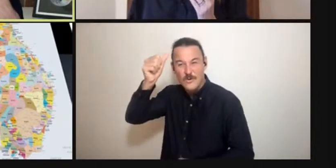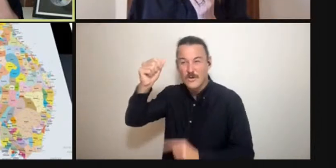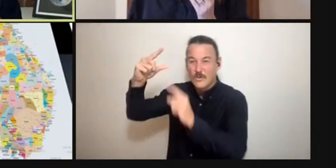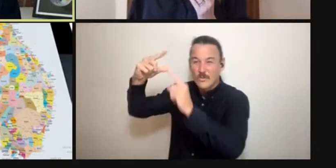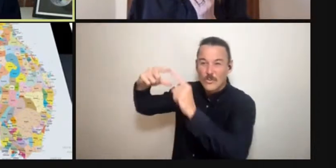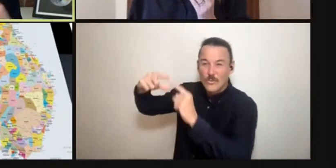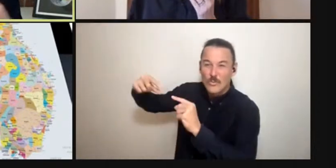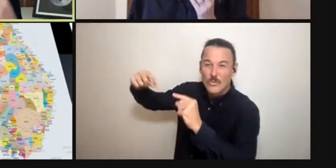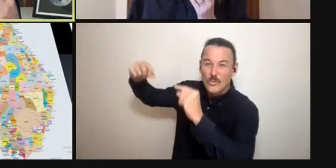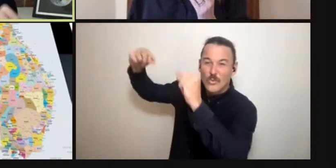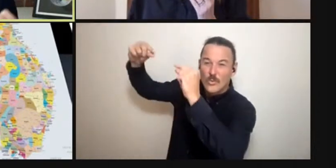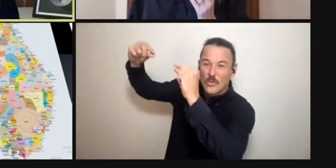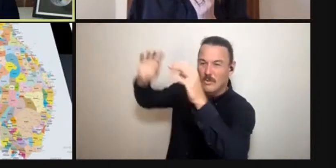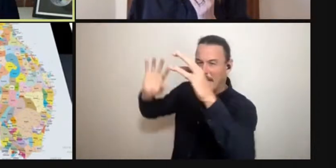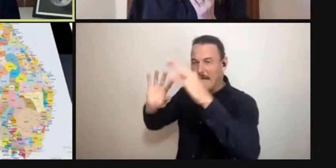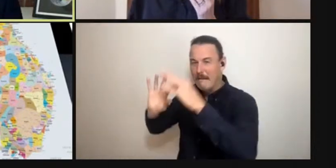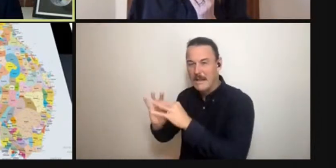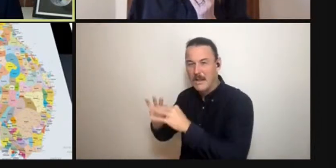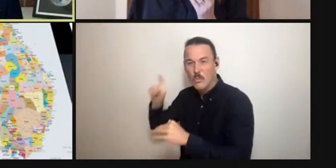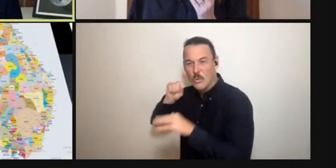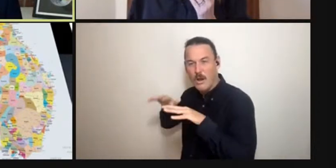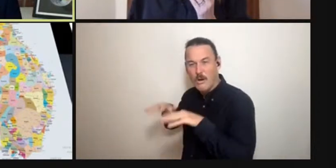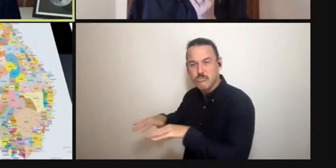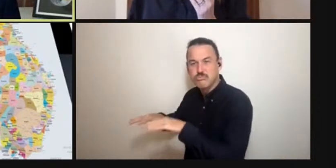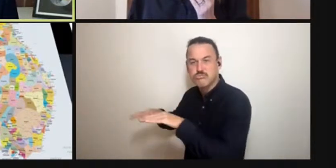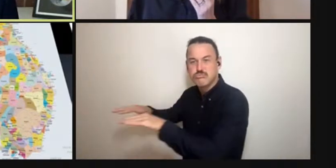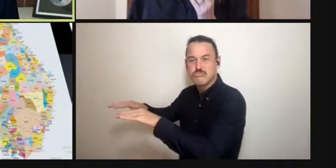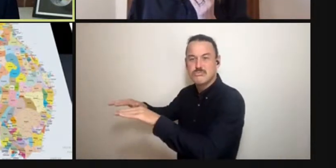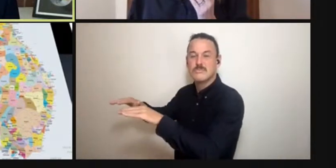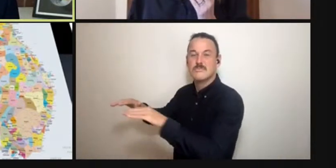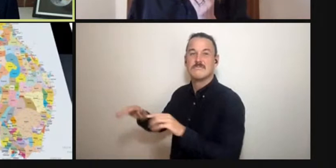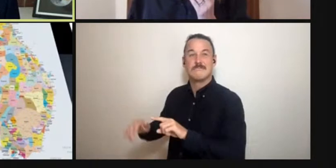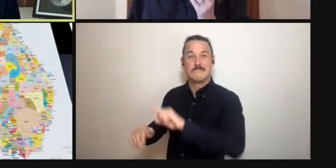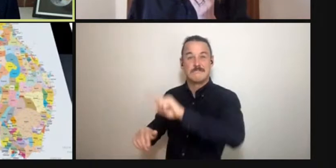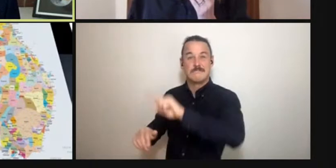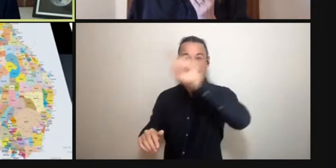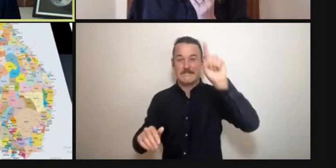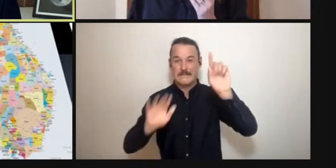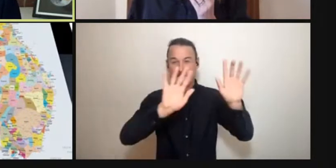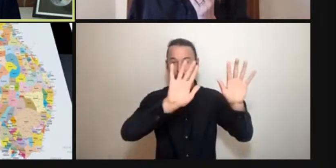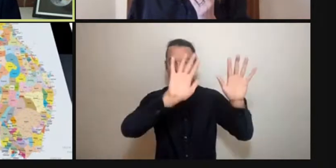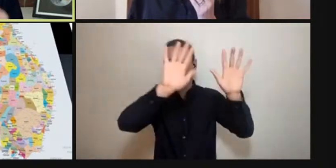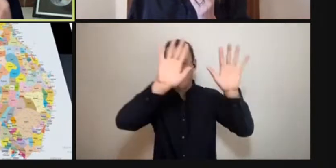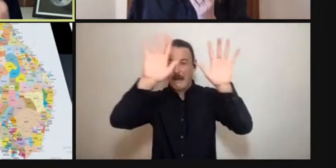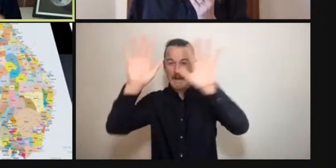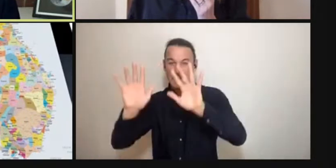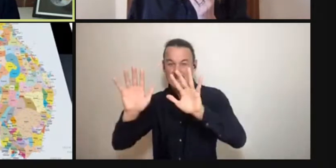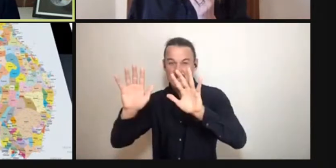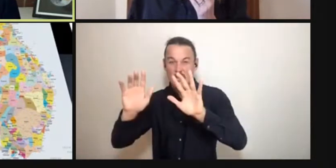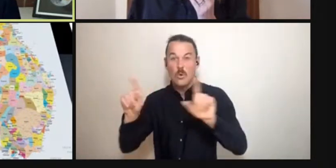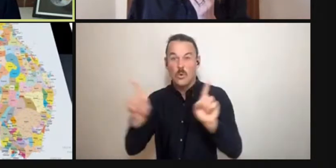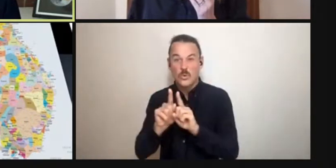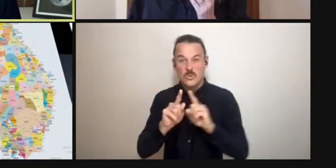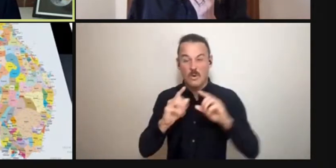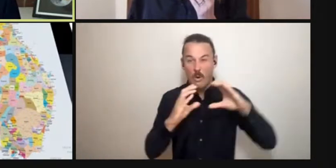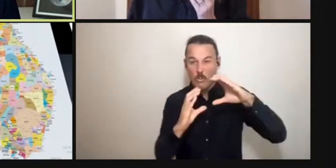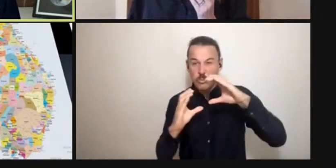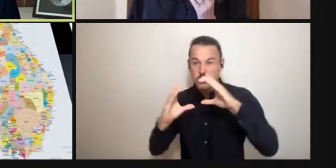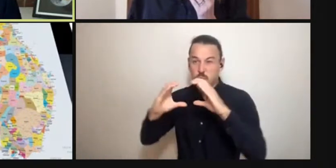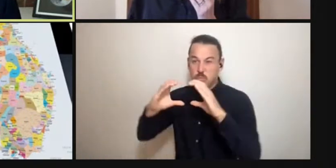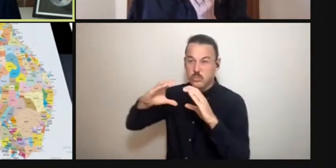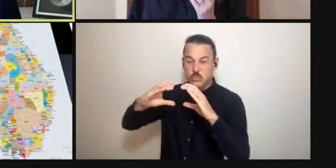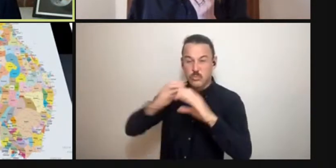changes, even faithfully orally recording asteroid impacts from thousands of years ago. In all of these rich varieties of